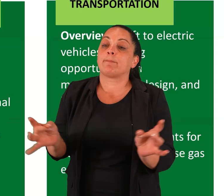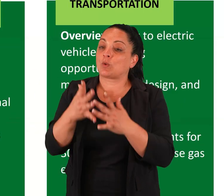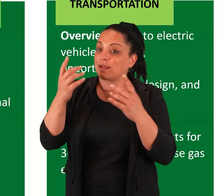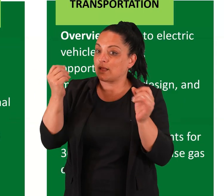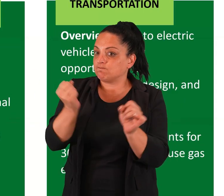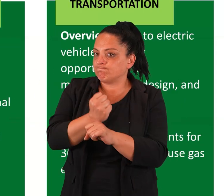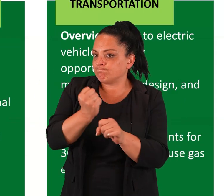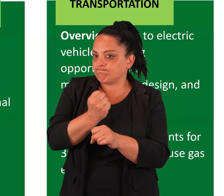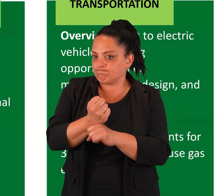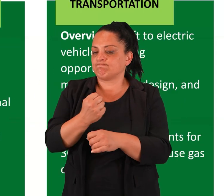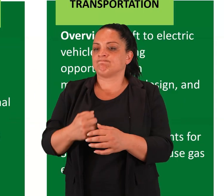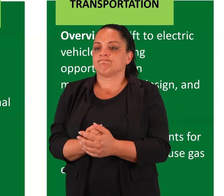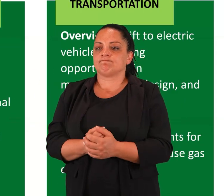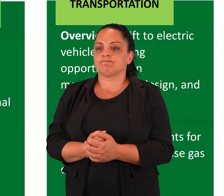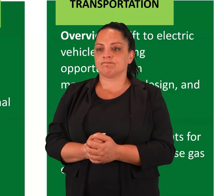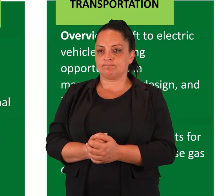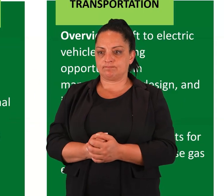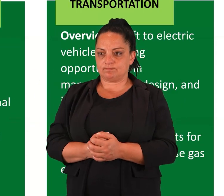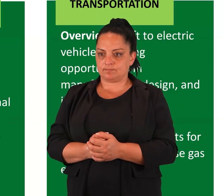this field.